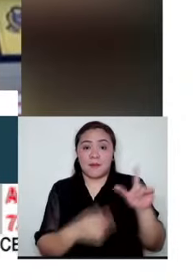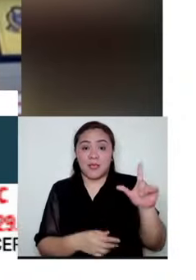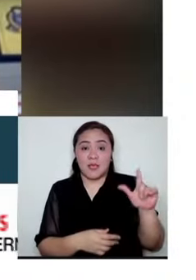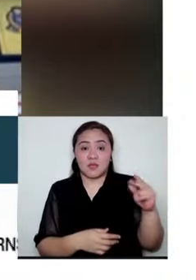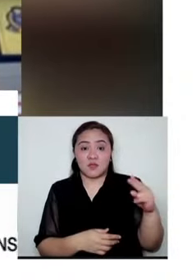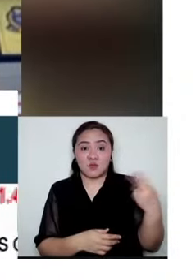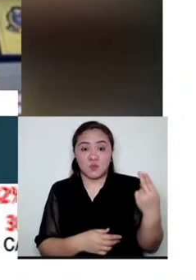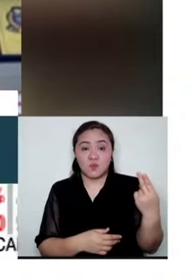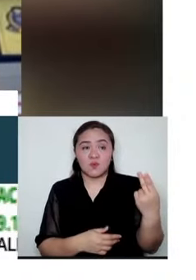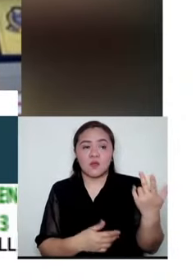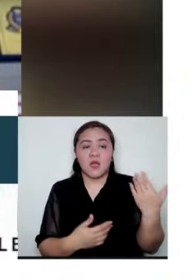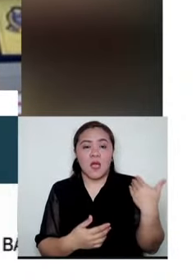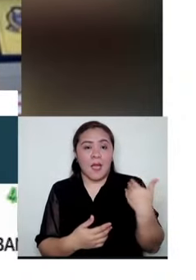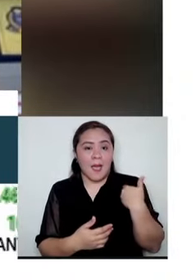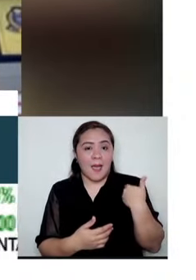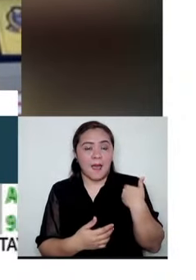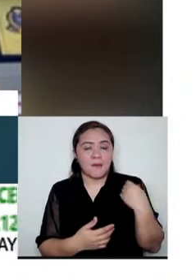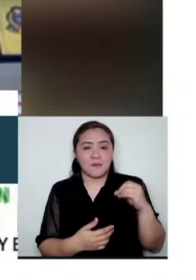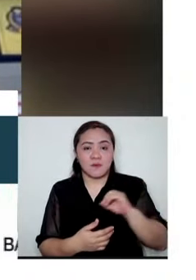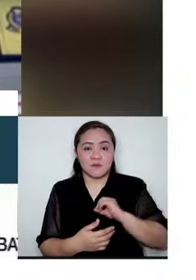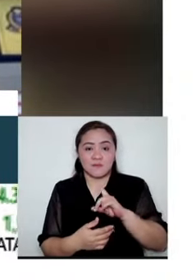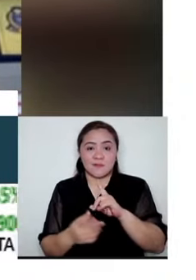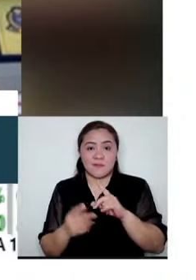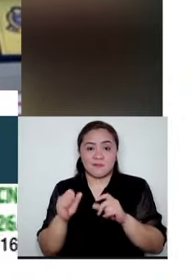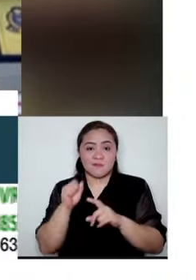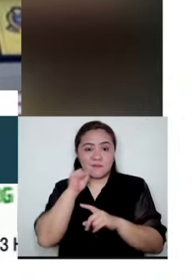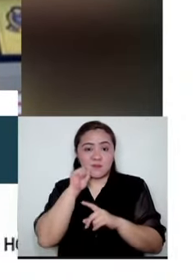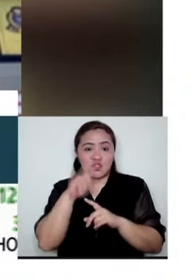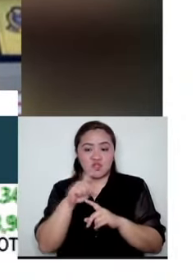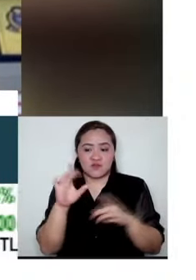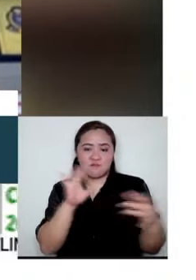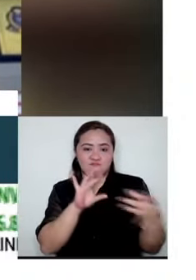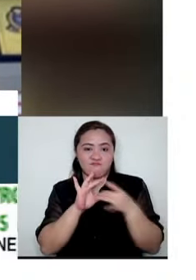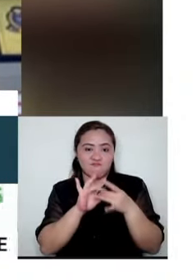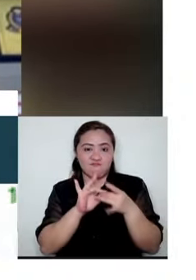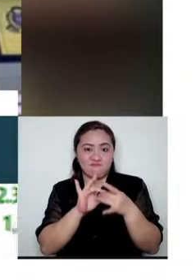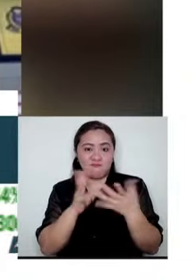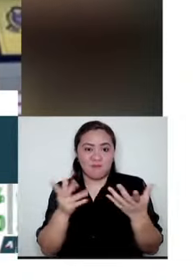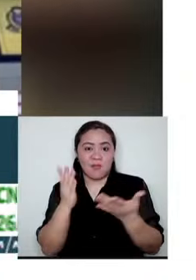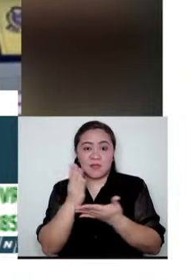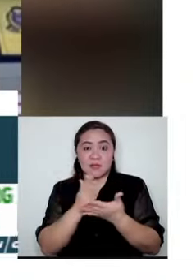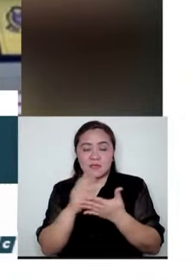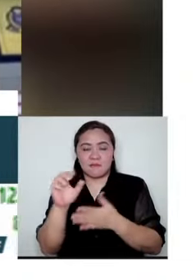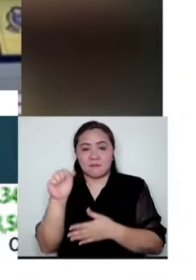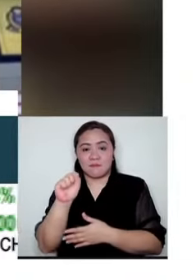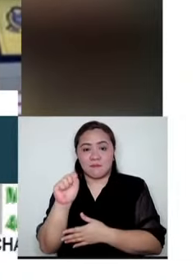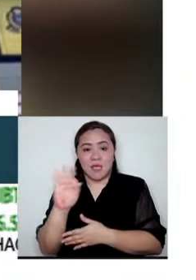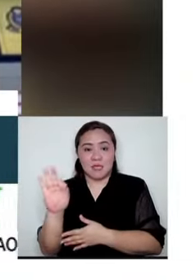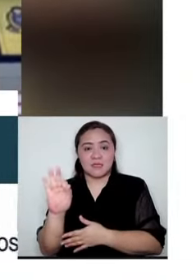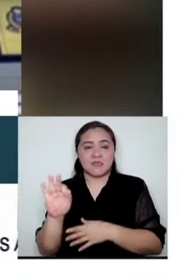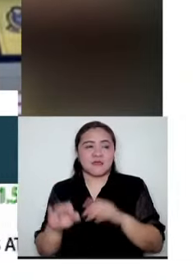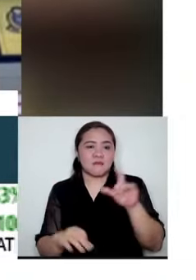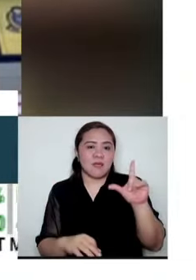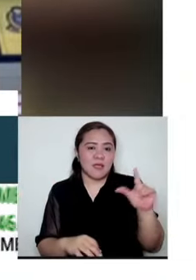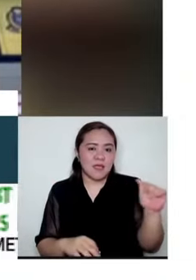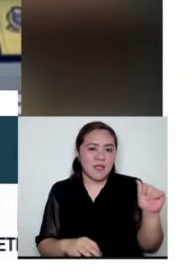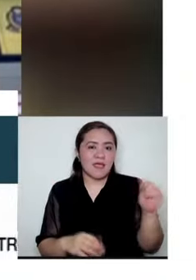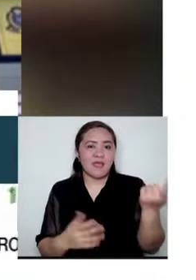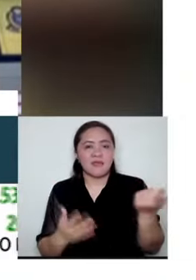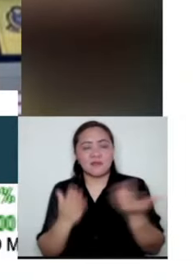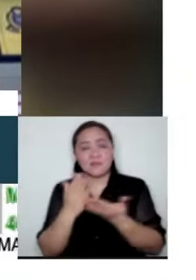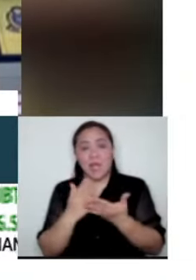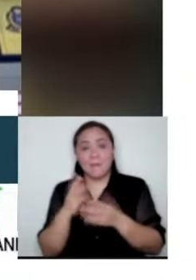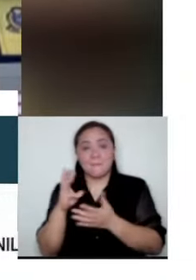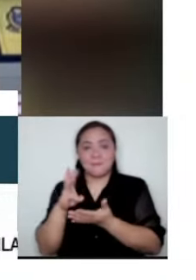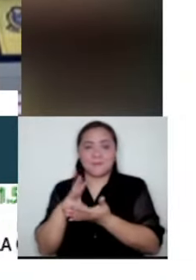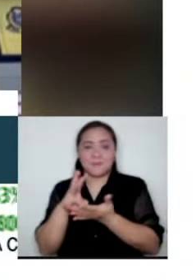before, have sister cityhood relationships with San Francisco, Los Angeles, et cetera, et cetera.